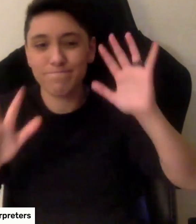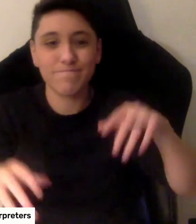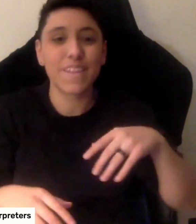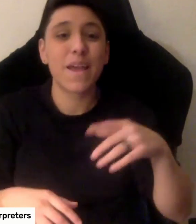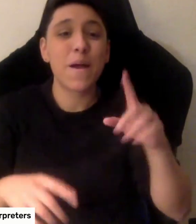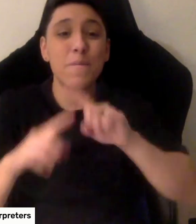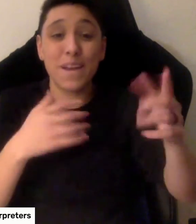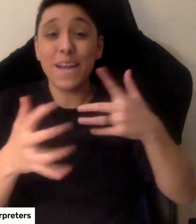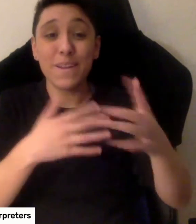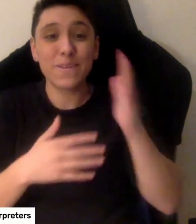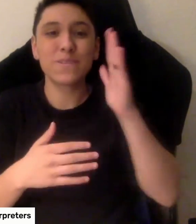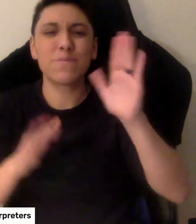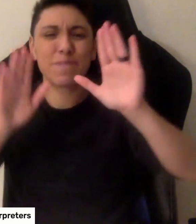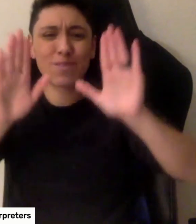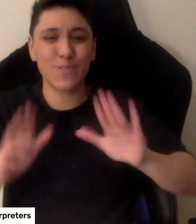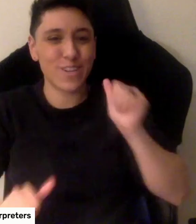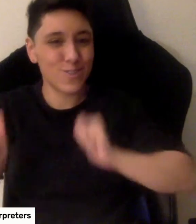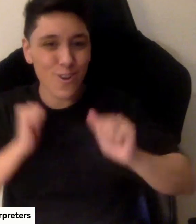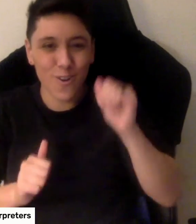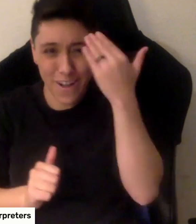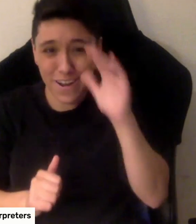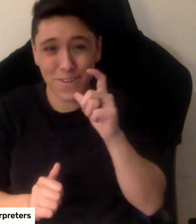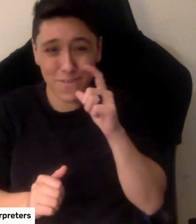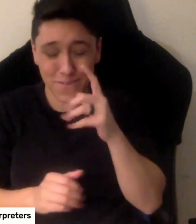great show, even though I don't know who's gonna be in it.